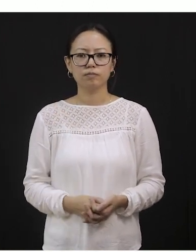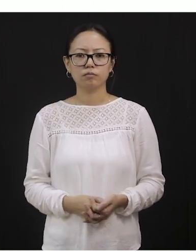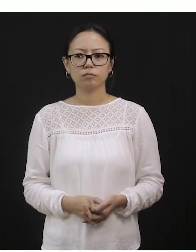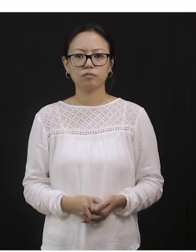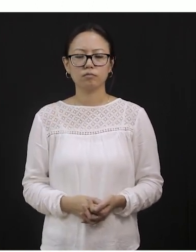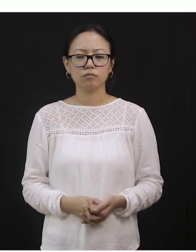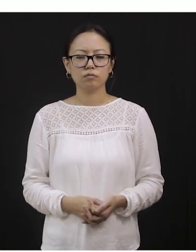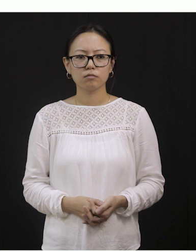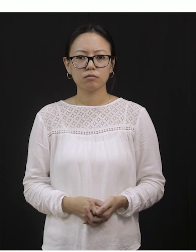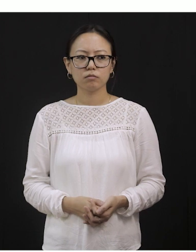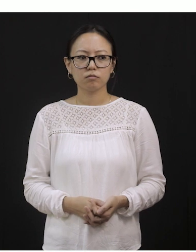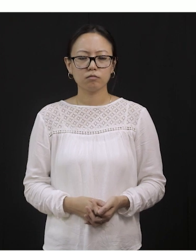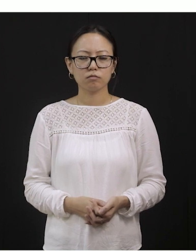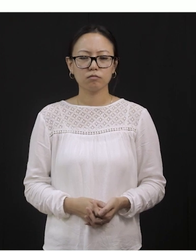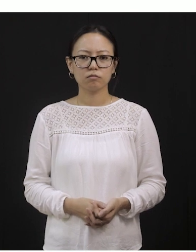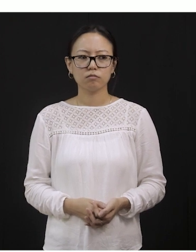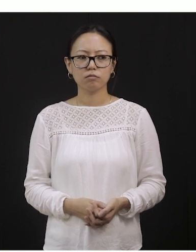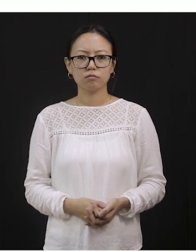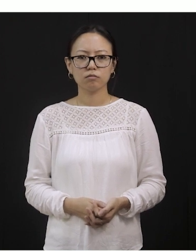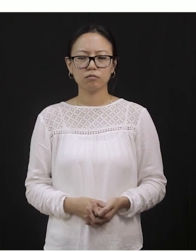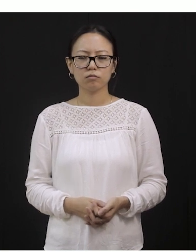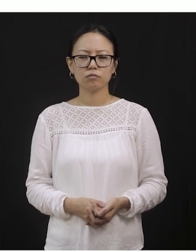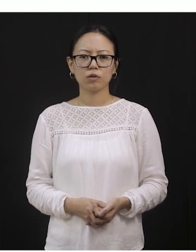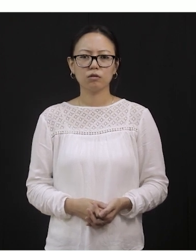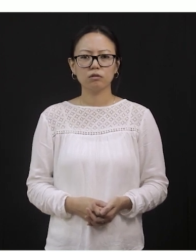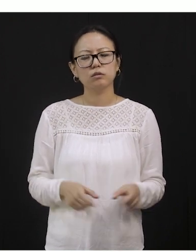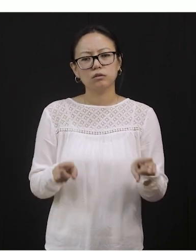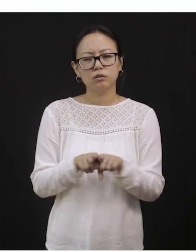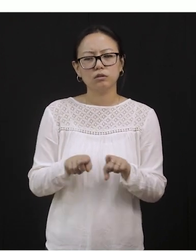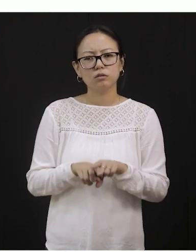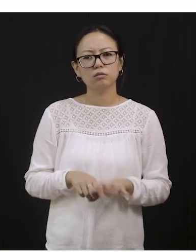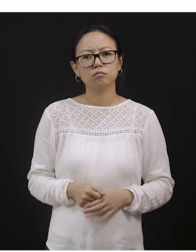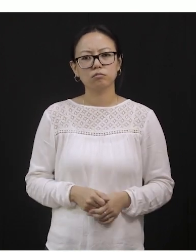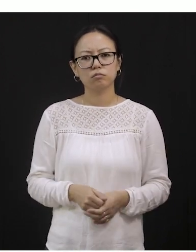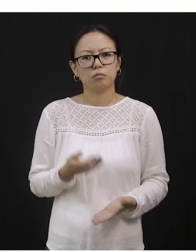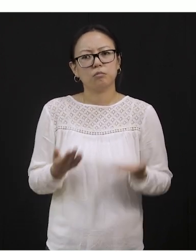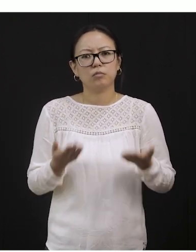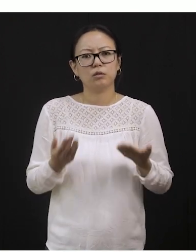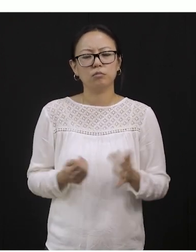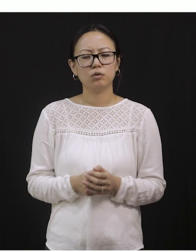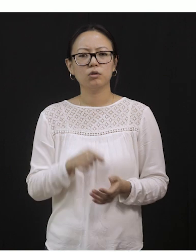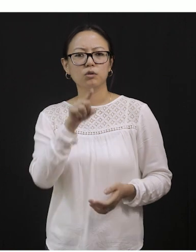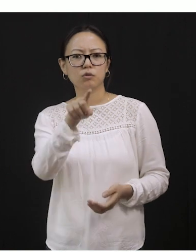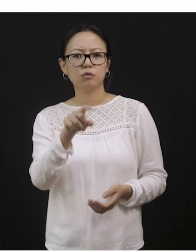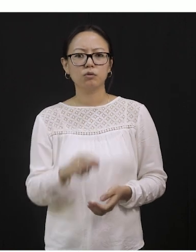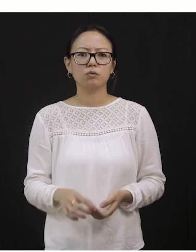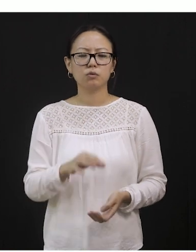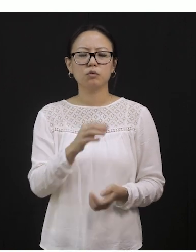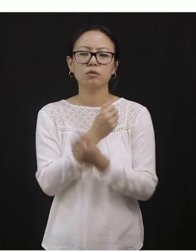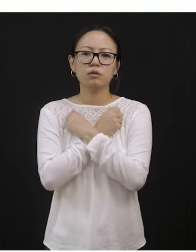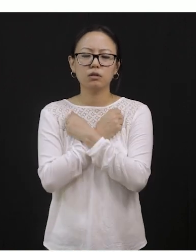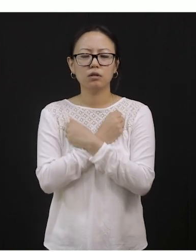fake yourself, right? For example, see, you love maybe Cristiano Ronaldo, for